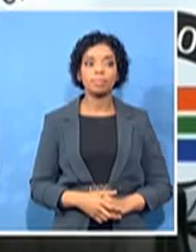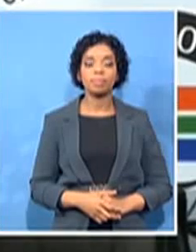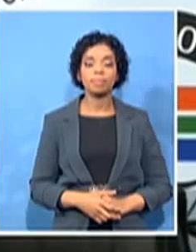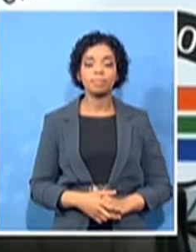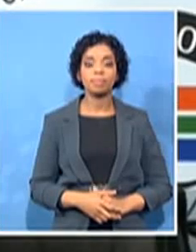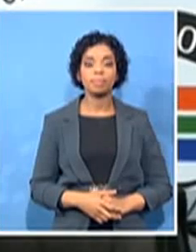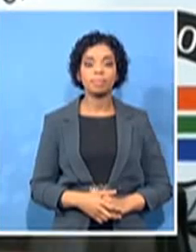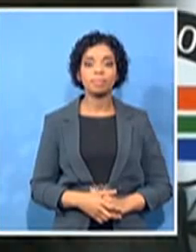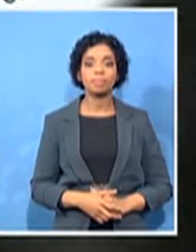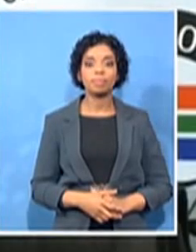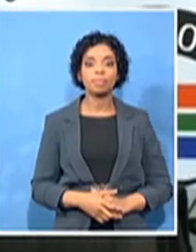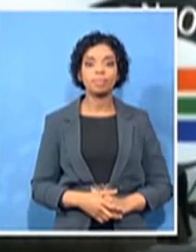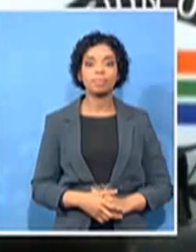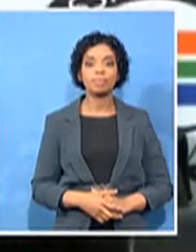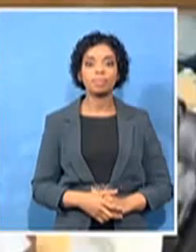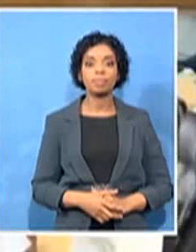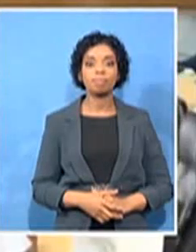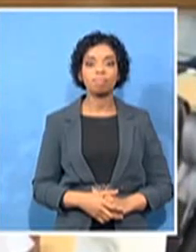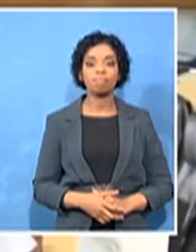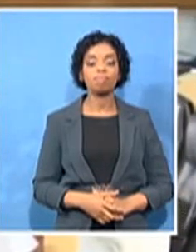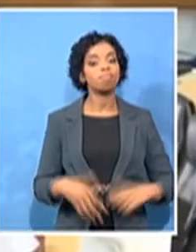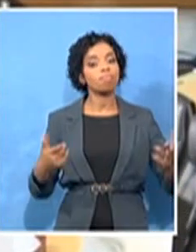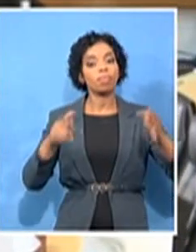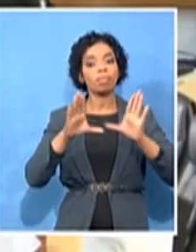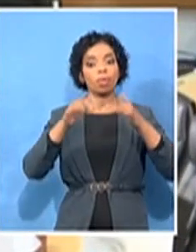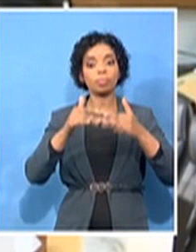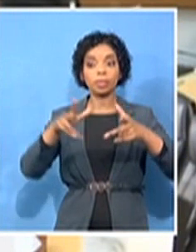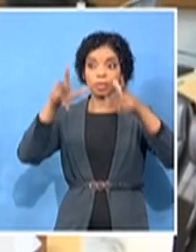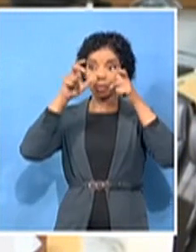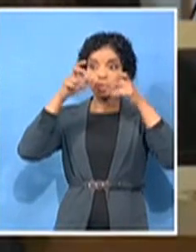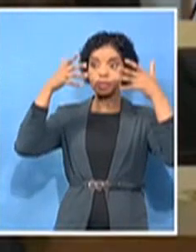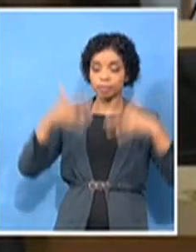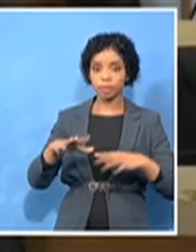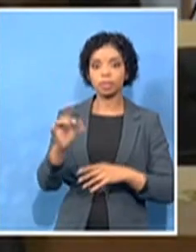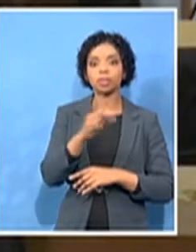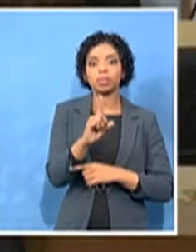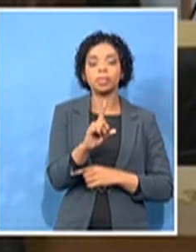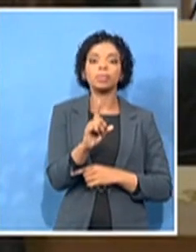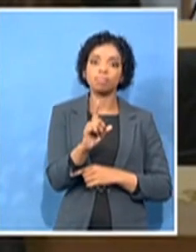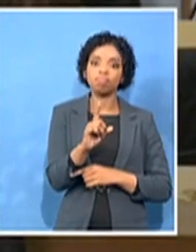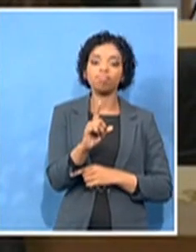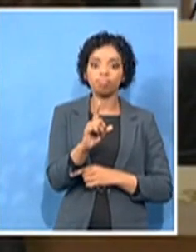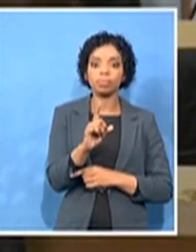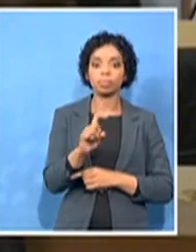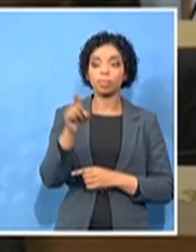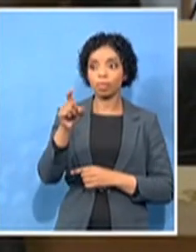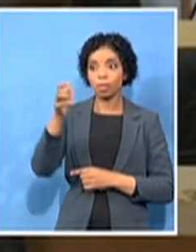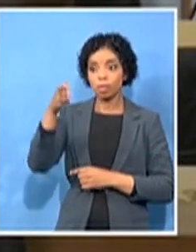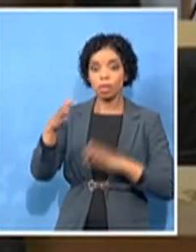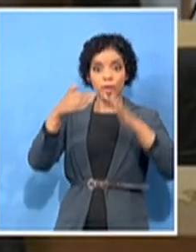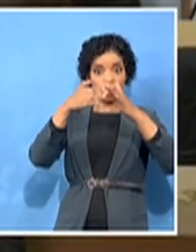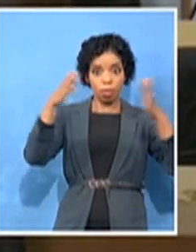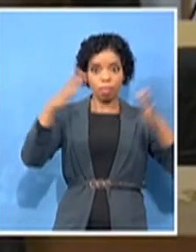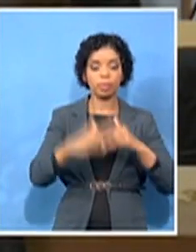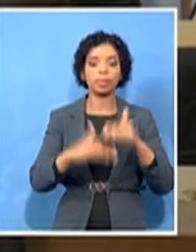The commission has heard there were no tender specifications, nor was there an open tender process in the awarding of an irregular tender.